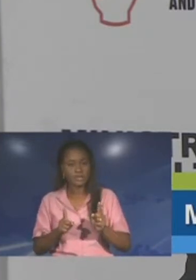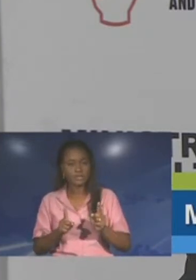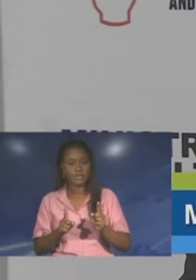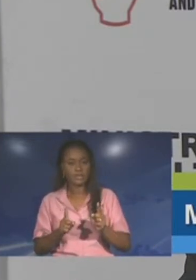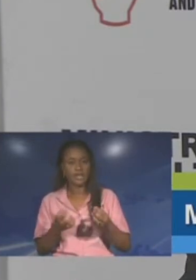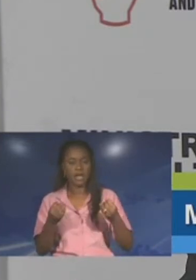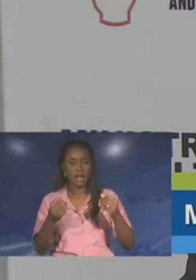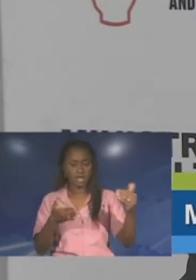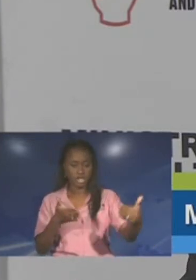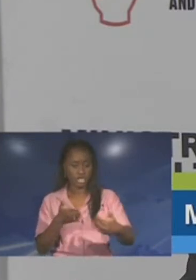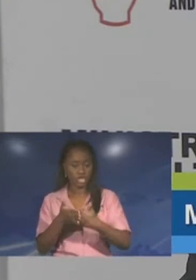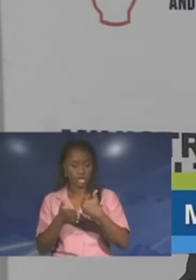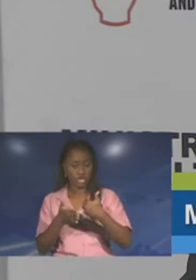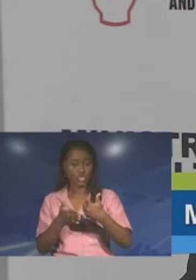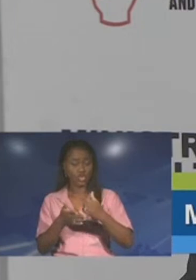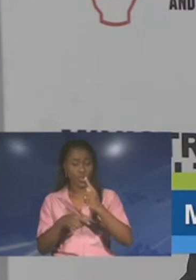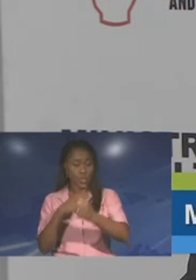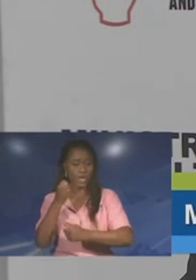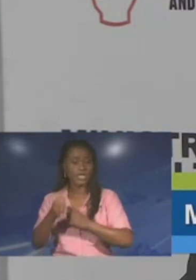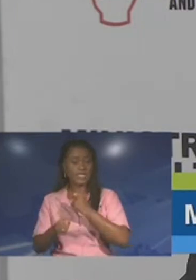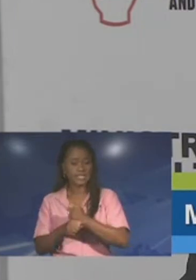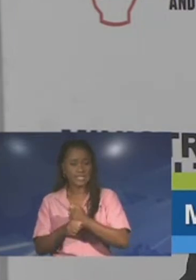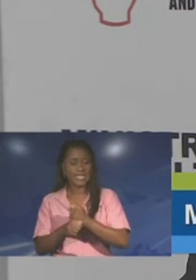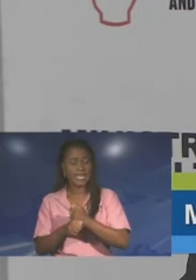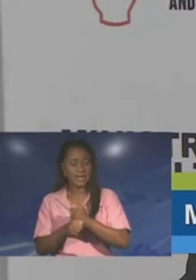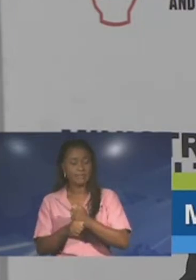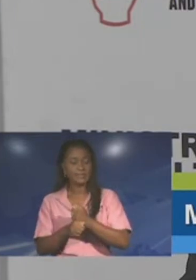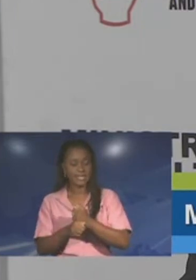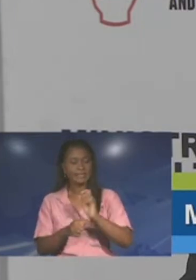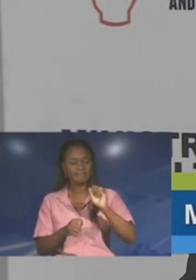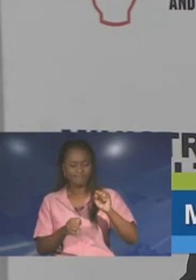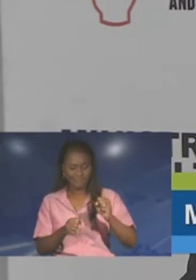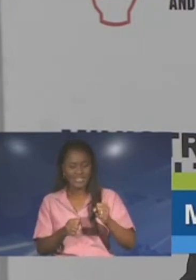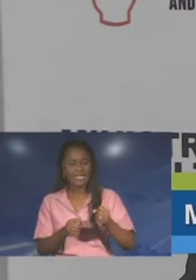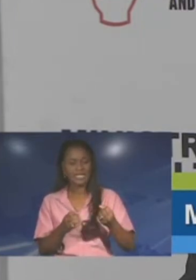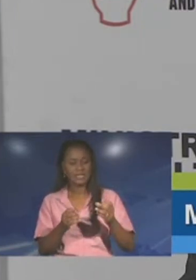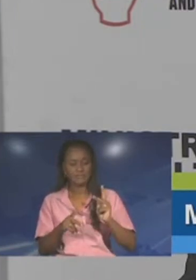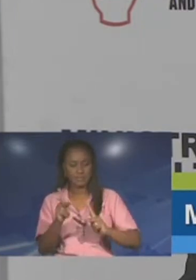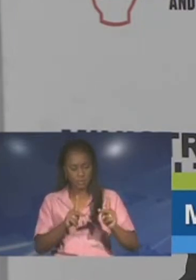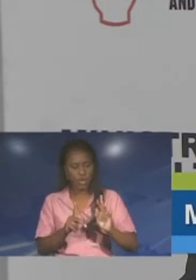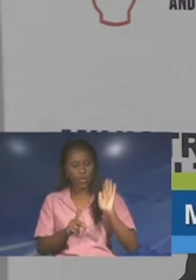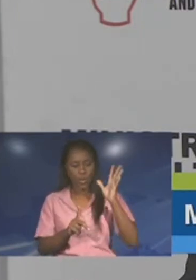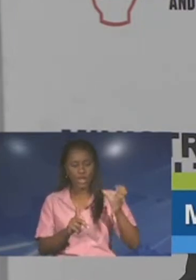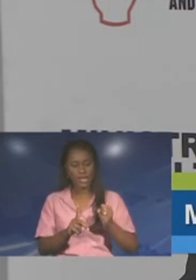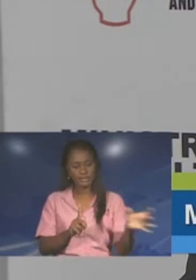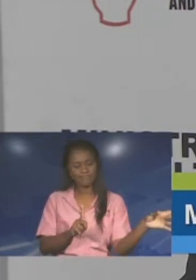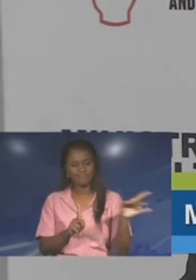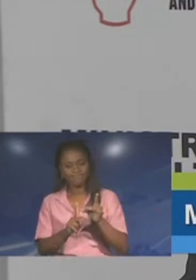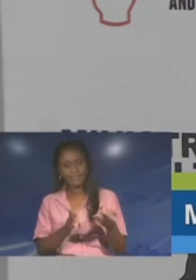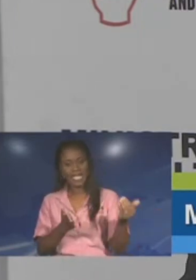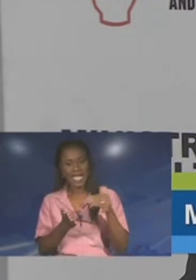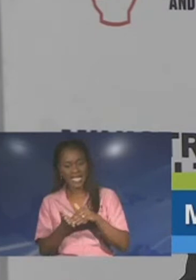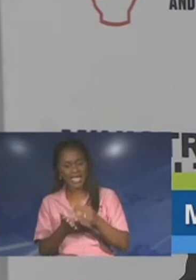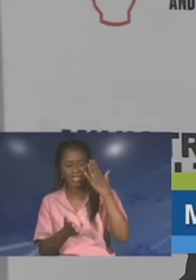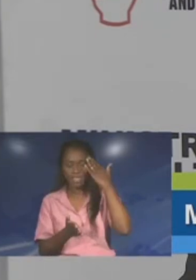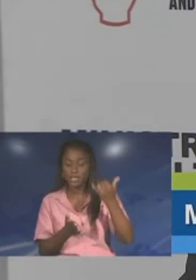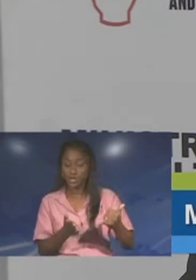a lot of the newer variants of concern have been prone to reinfection. And that is why I think Minister would have stressed on the